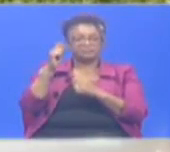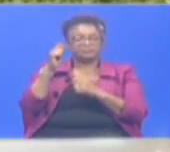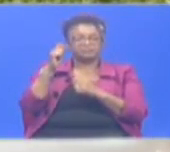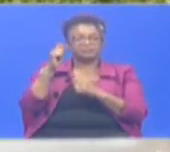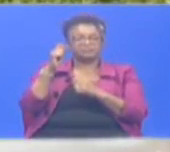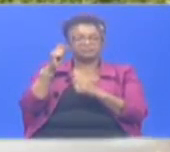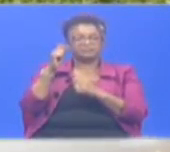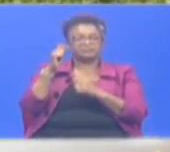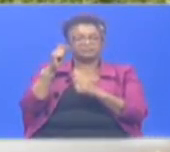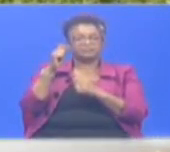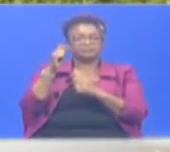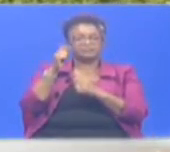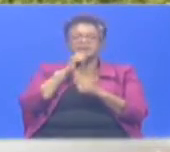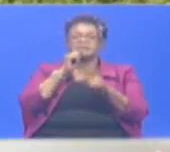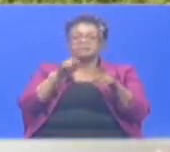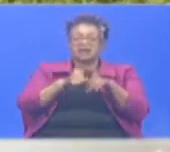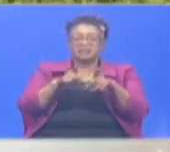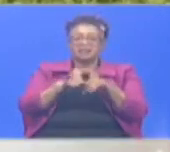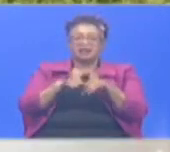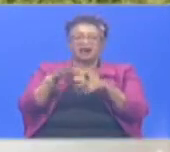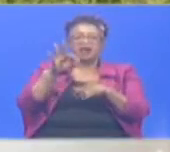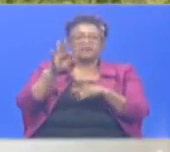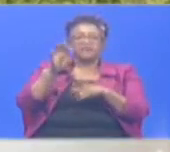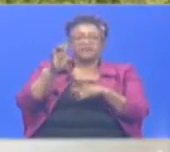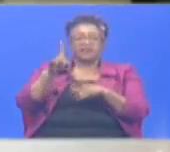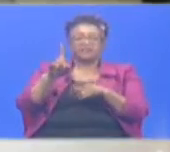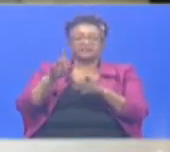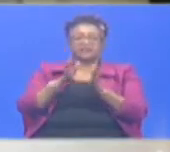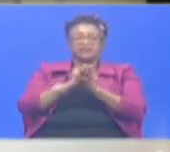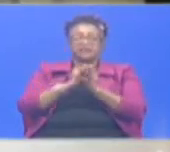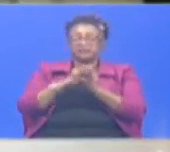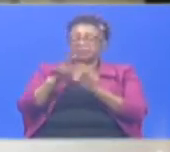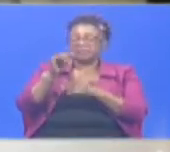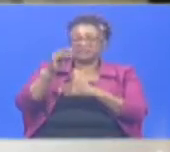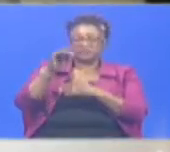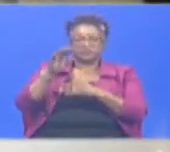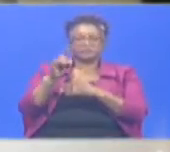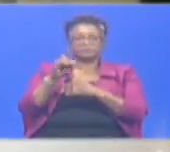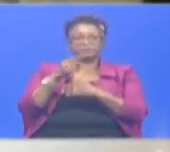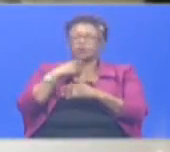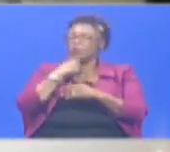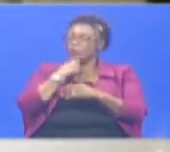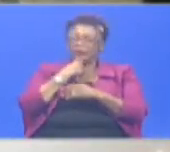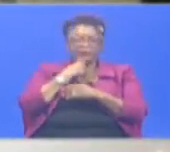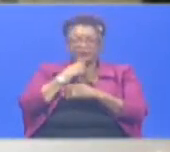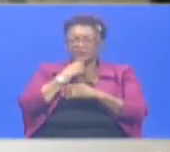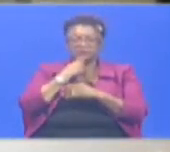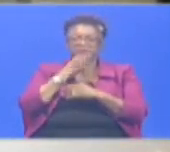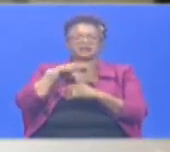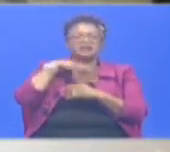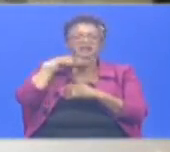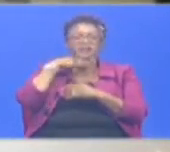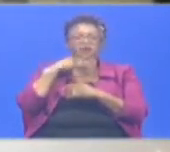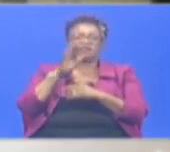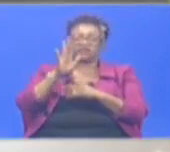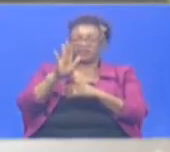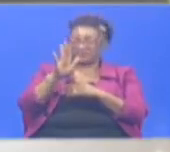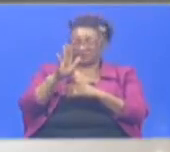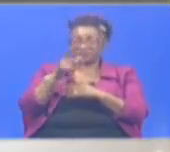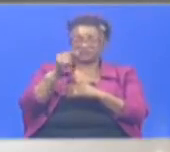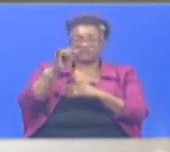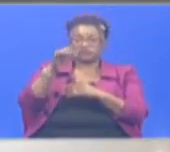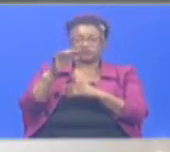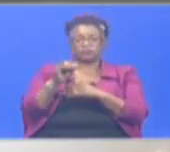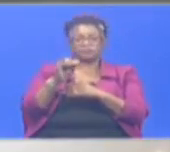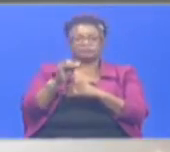Brothers Frederick and Ernest Adungosi have for many years wondered about the mysterious death of Titus Tito Adungosi. According to them, their